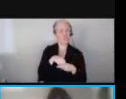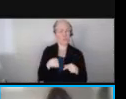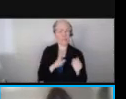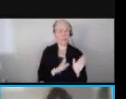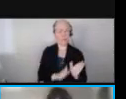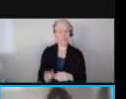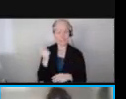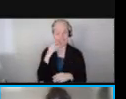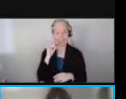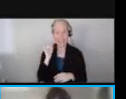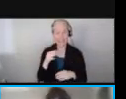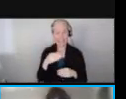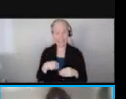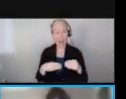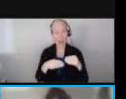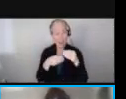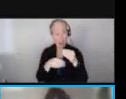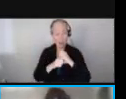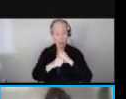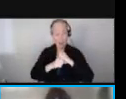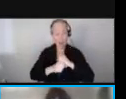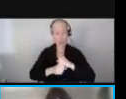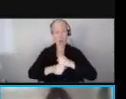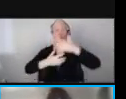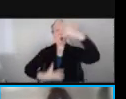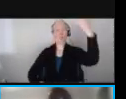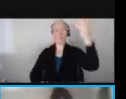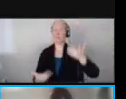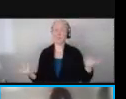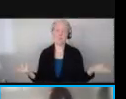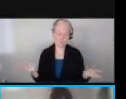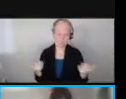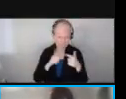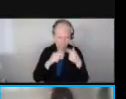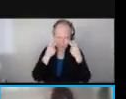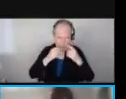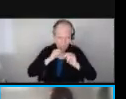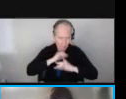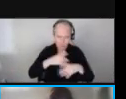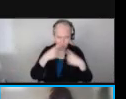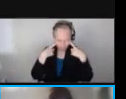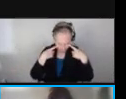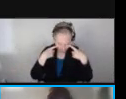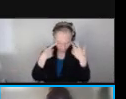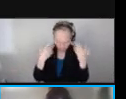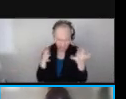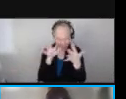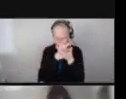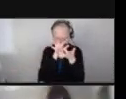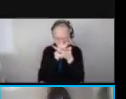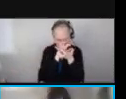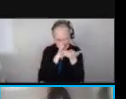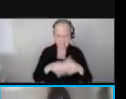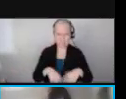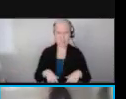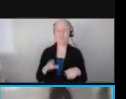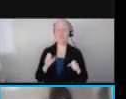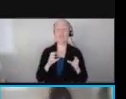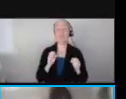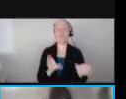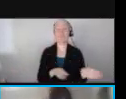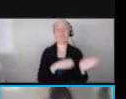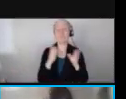expand that, you could see that this graph would be not intelligible to be able to understand. So the next slide,